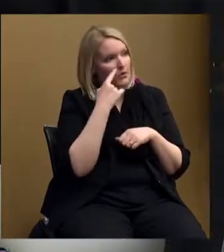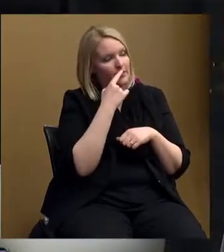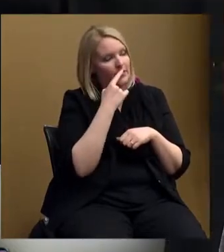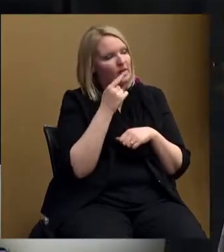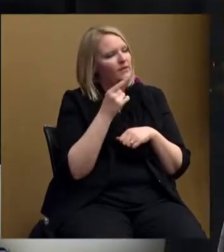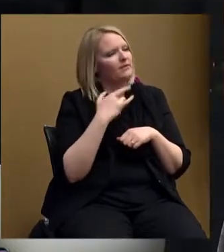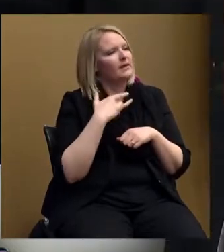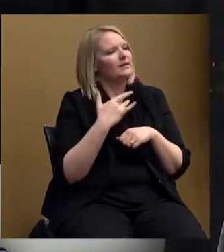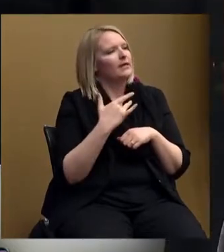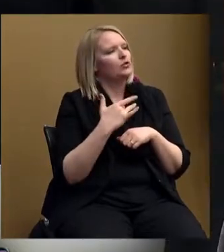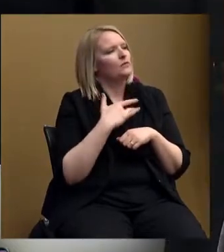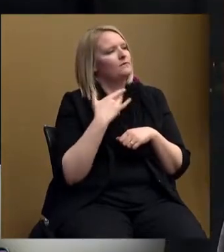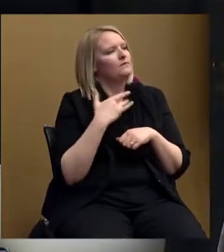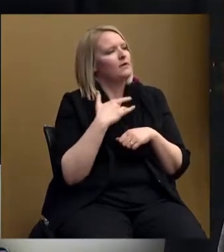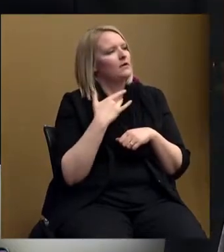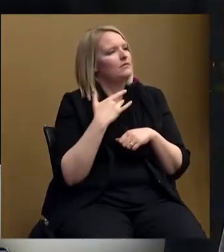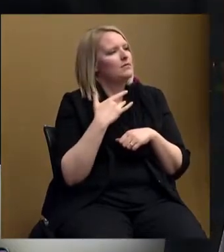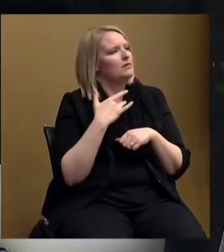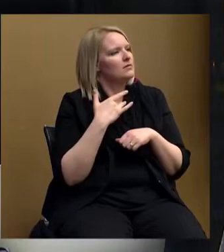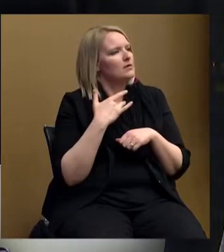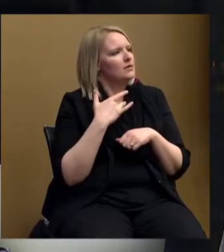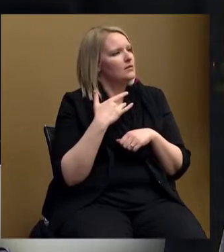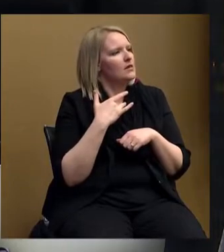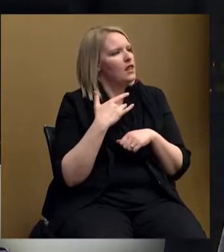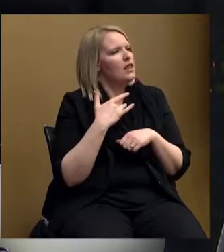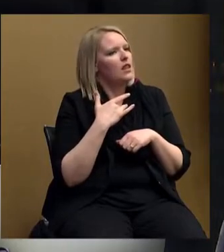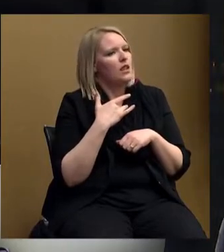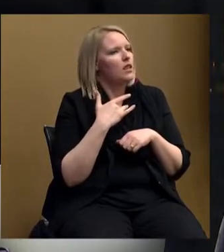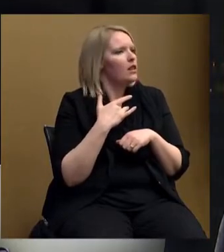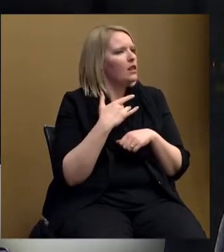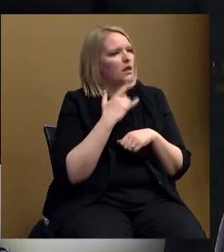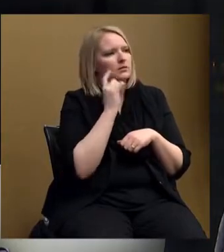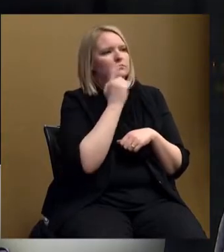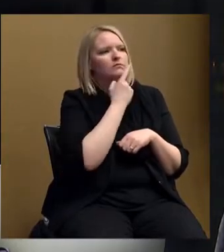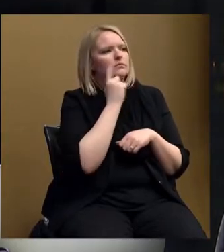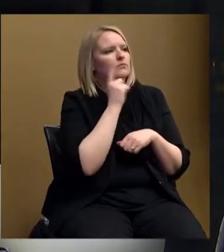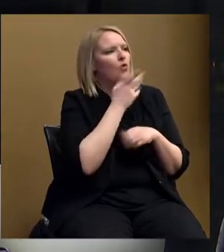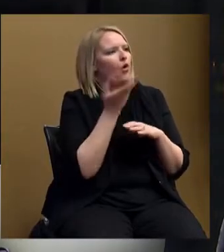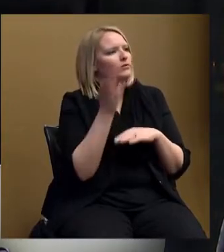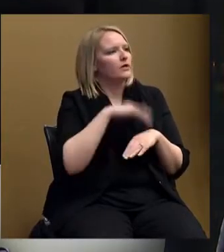a kid who feels every tooth all day long.